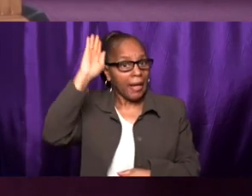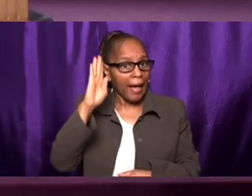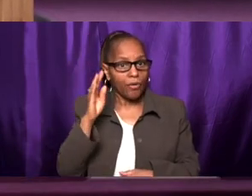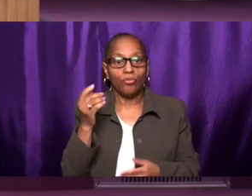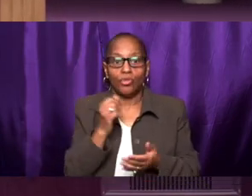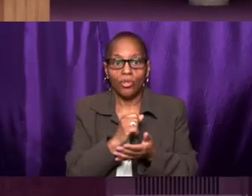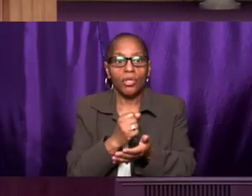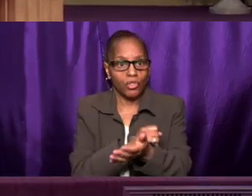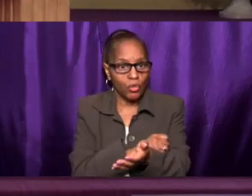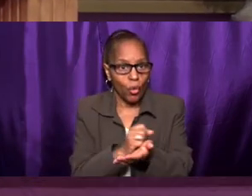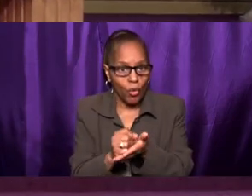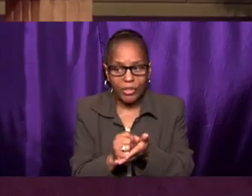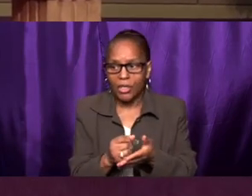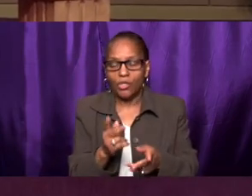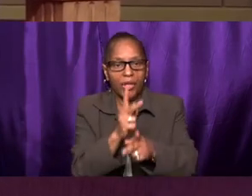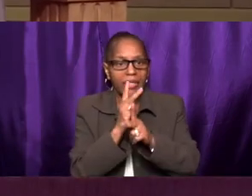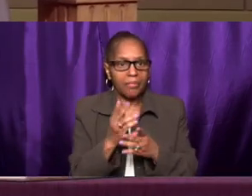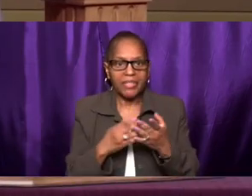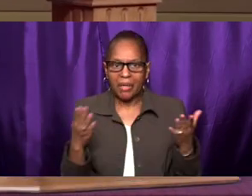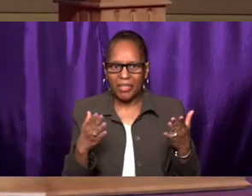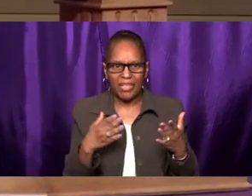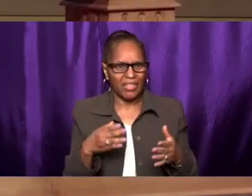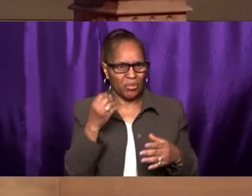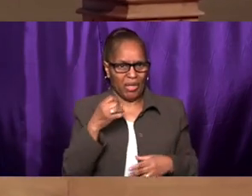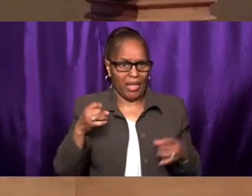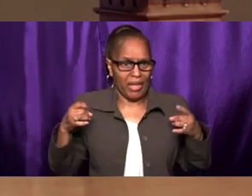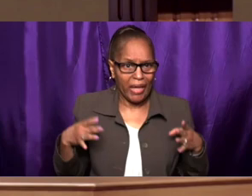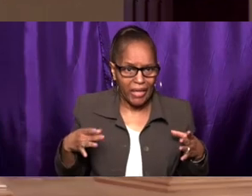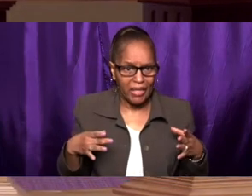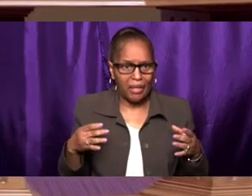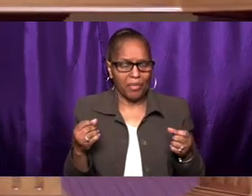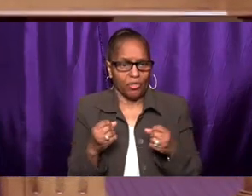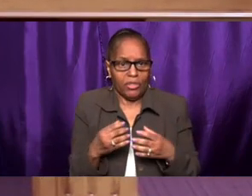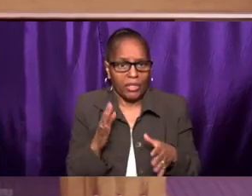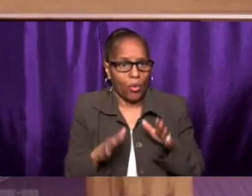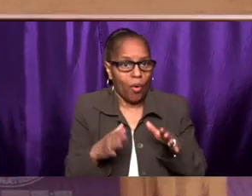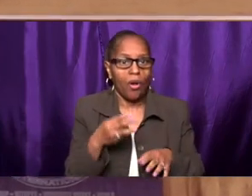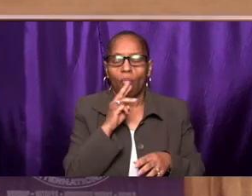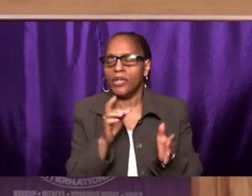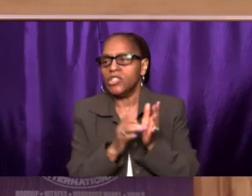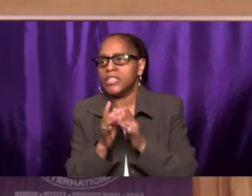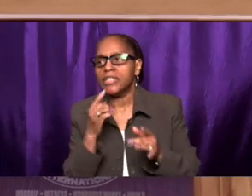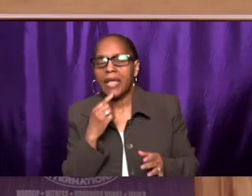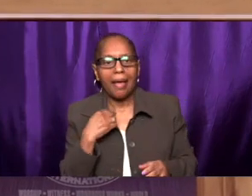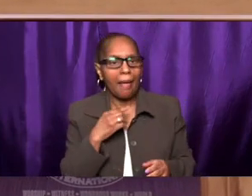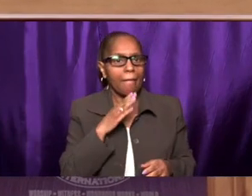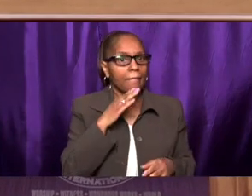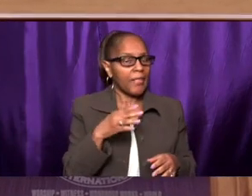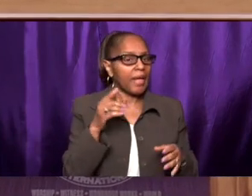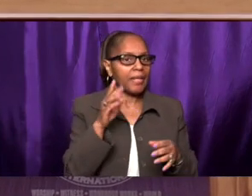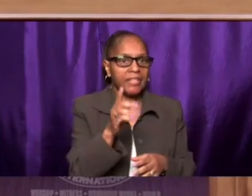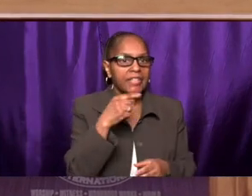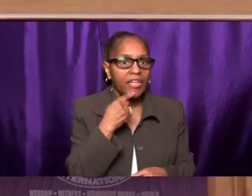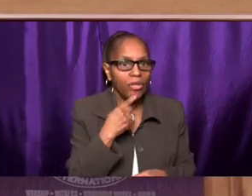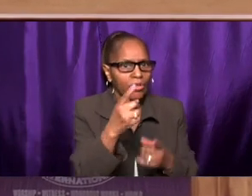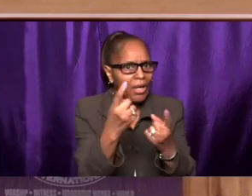hold on to something nasty that's beating the hell out of you because you're scared to walk on water. Jesus saying, I bid you to come, but